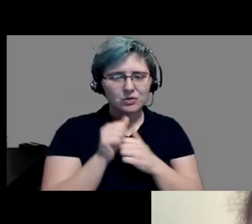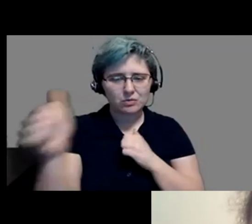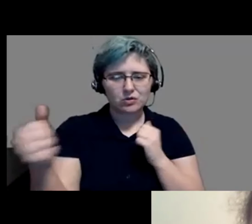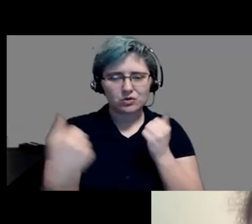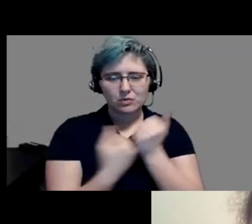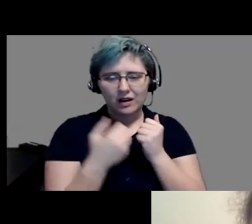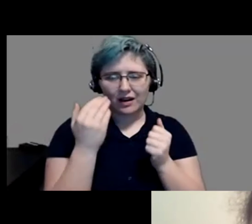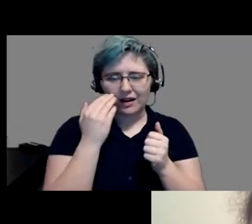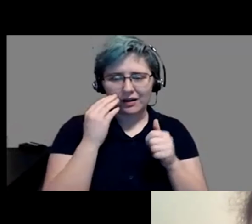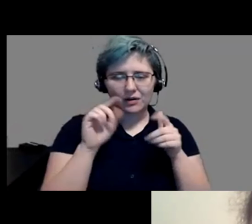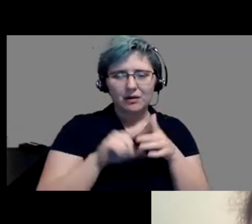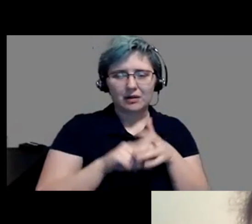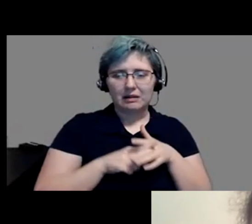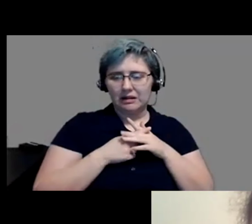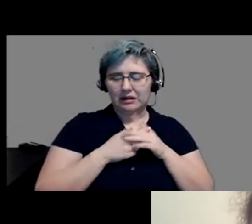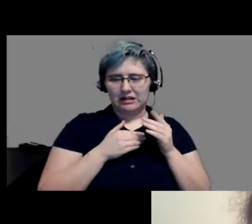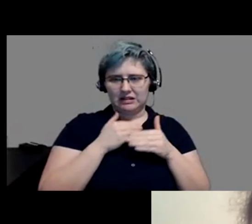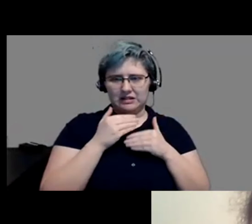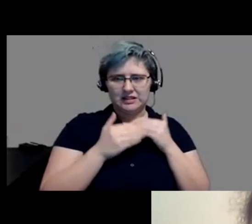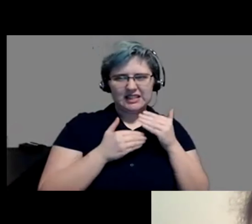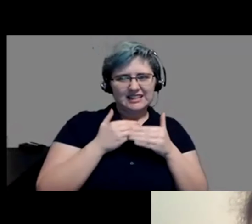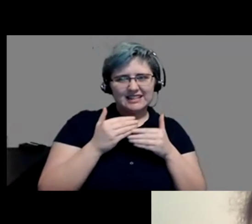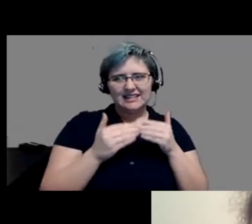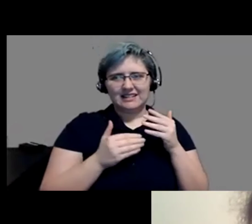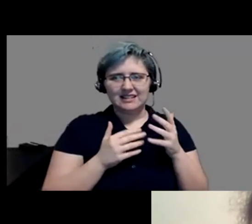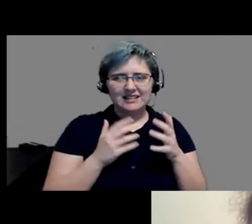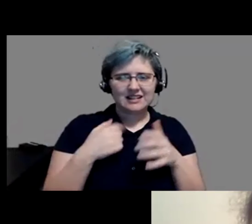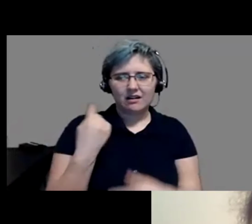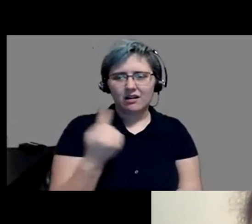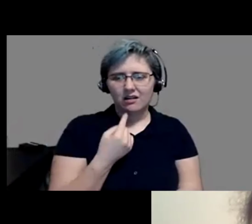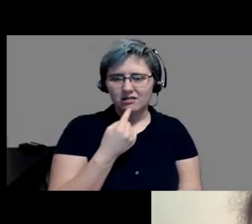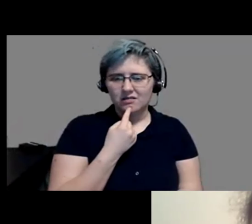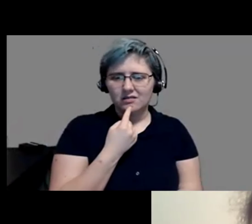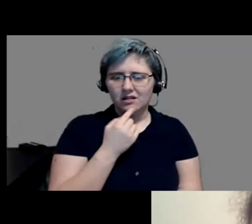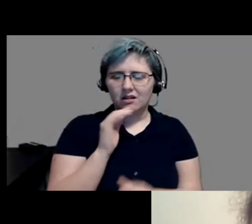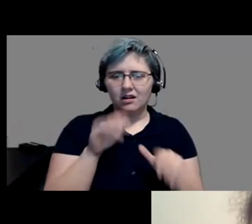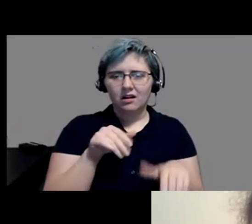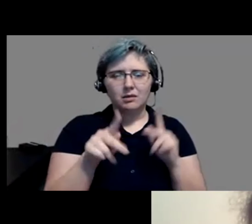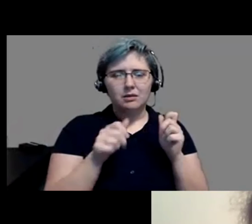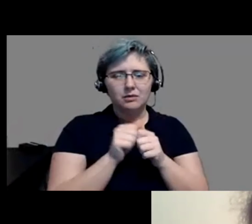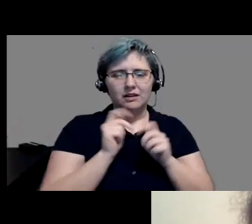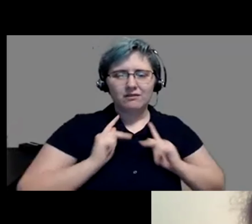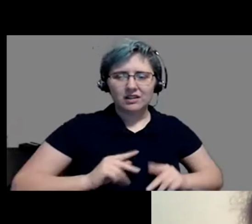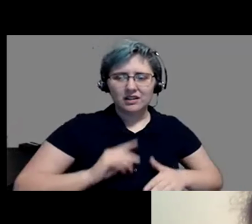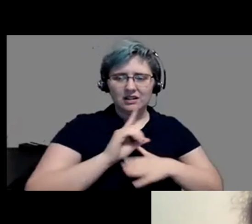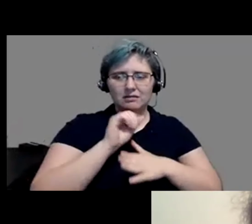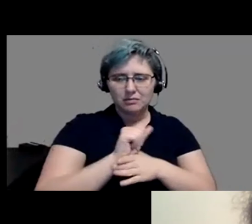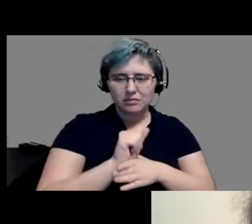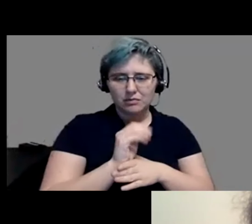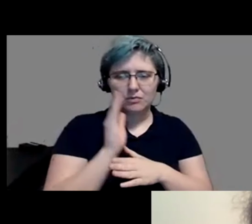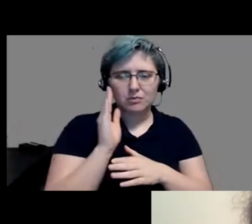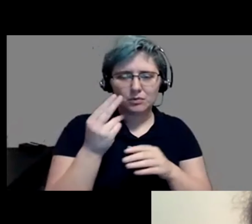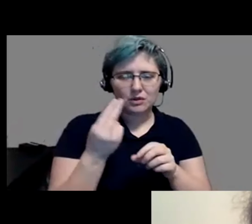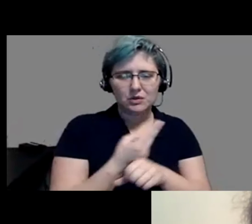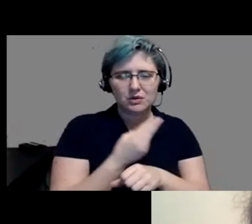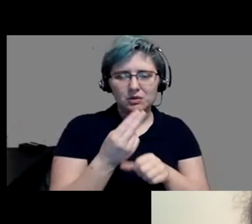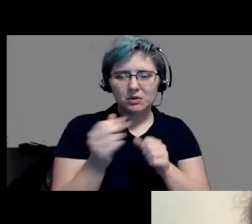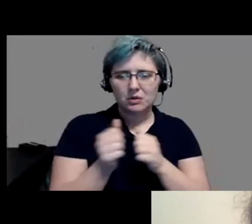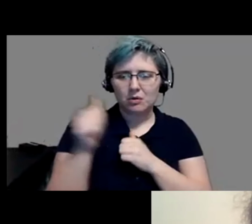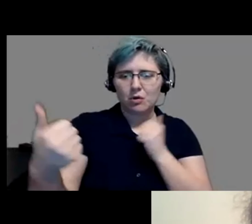this process, I've always said that people with physical disabilities are going to use remote supports a little